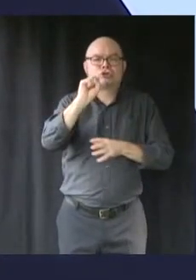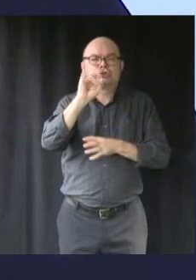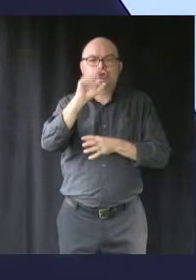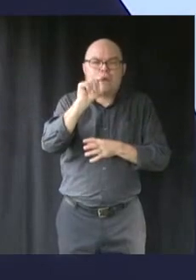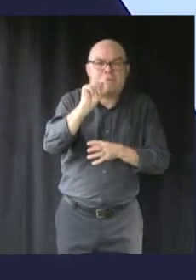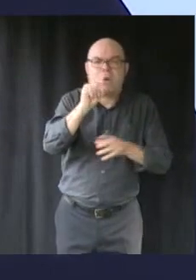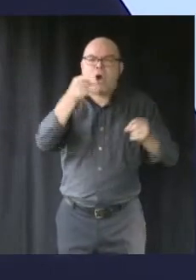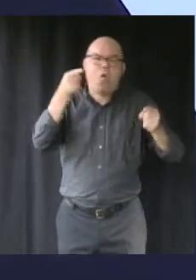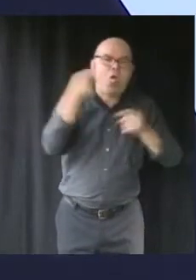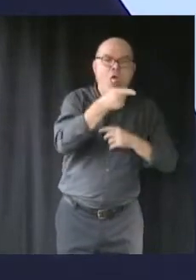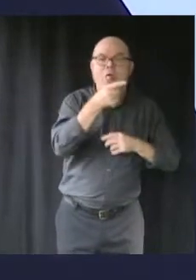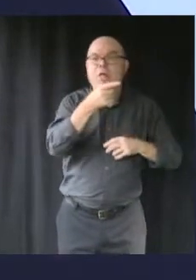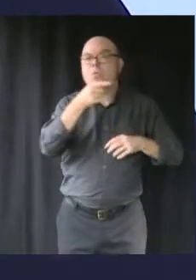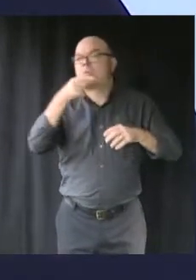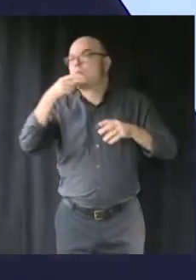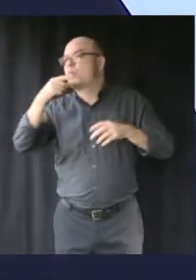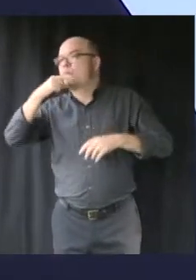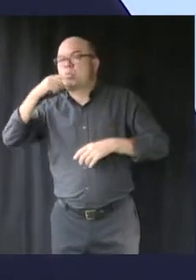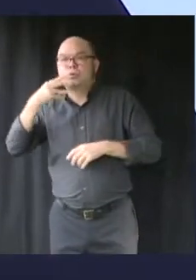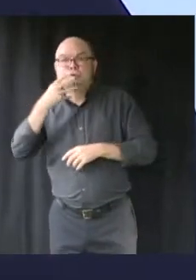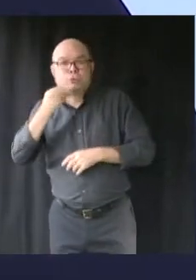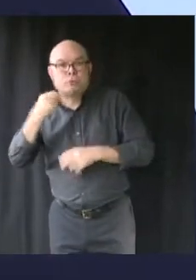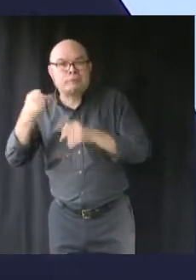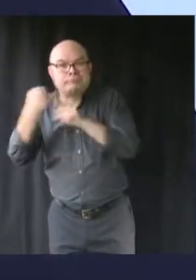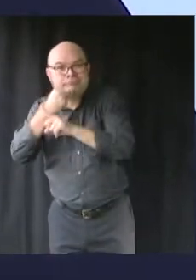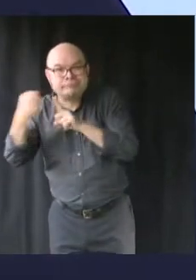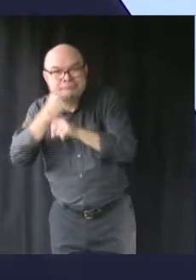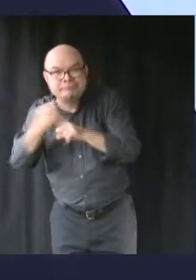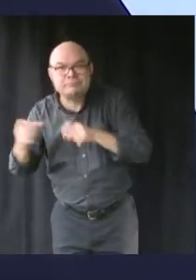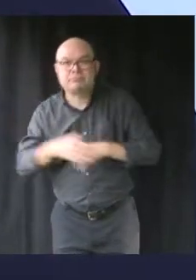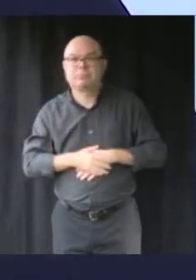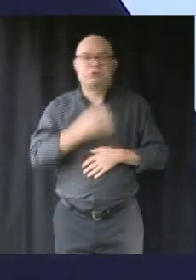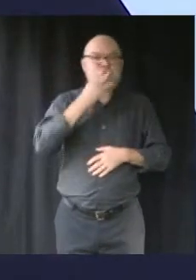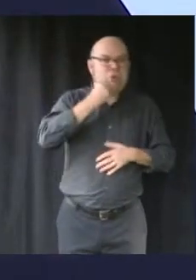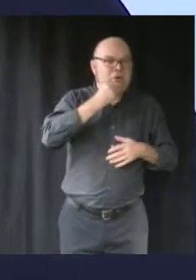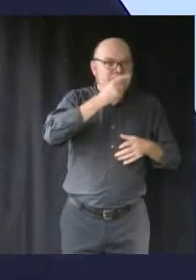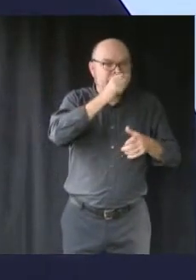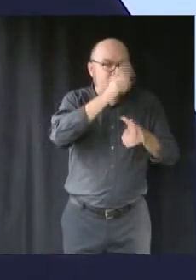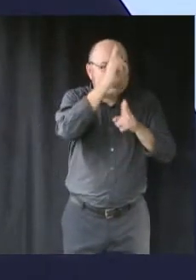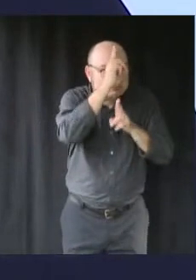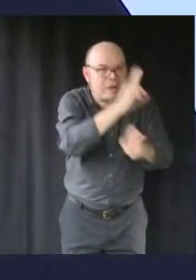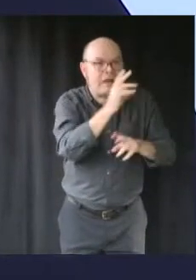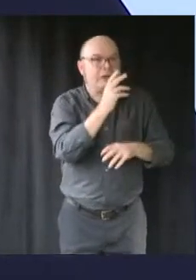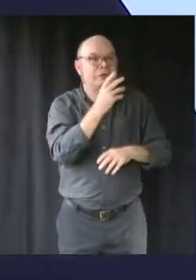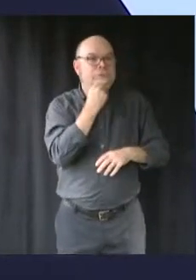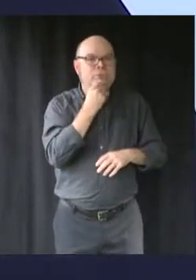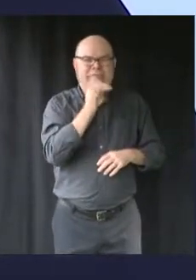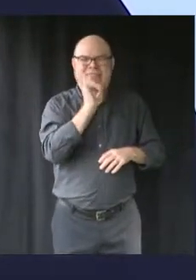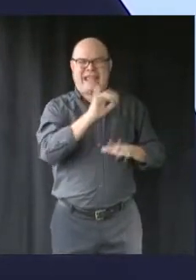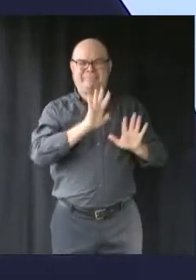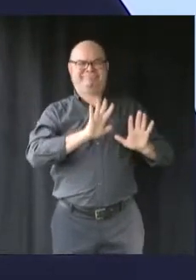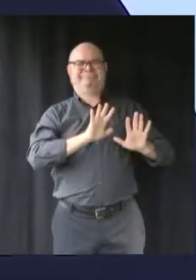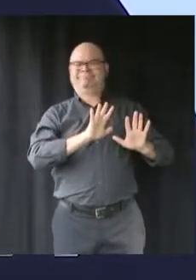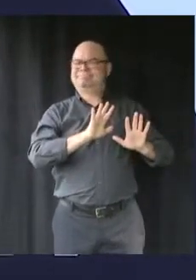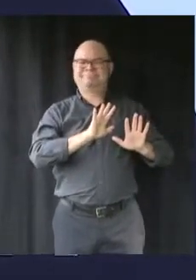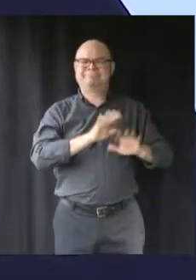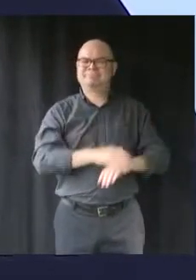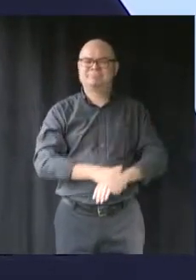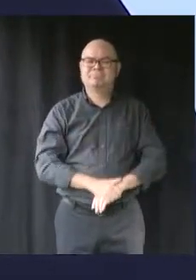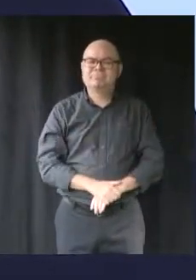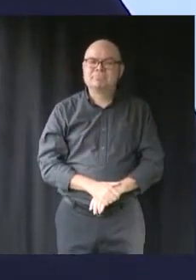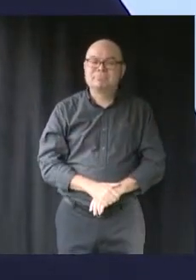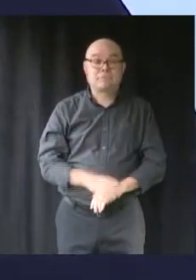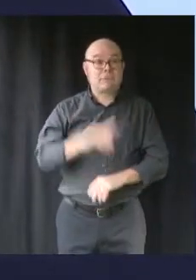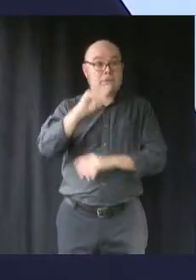in 1946, reflecting on his work during the trials, Tom Dodd wrote in a letter to his wife,